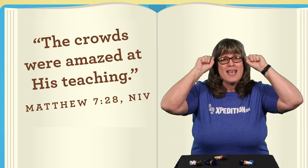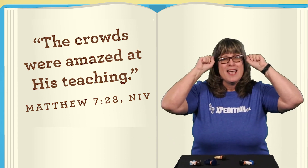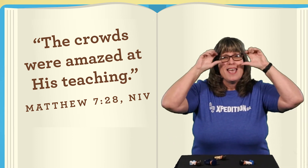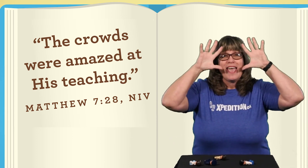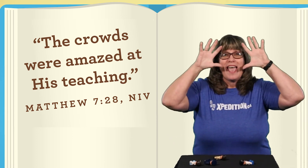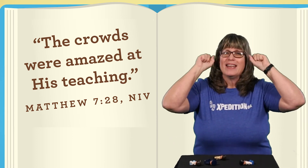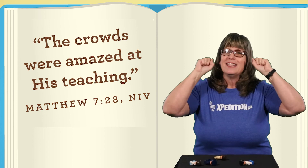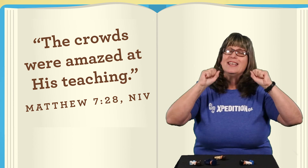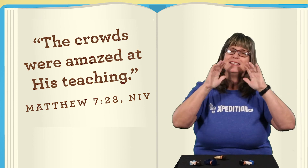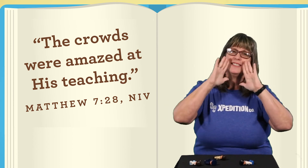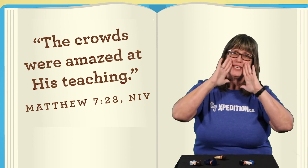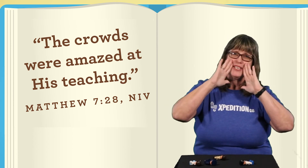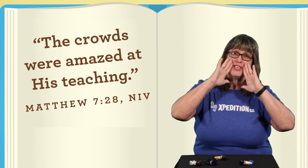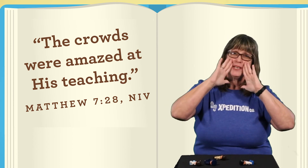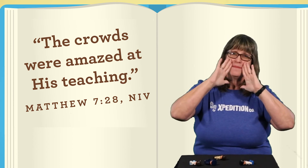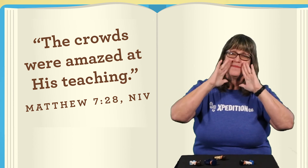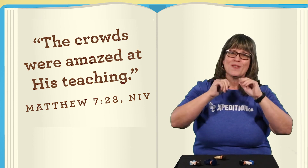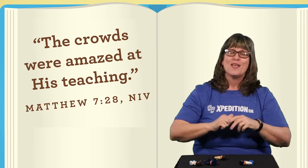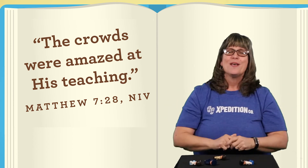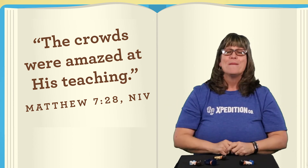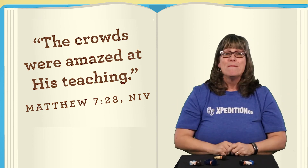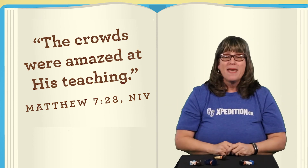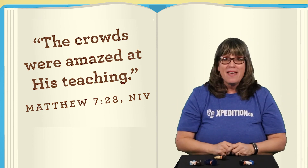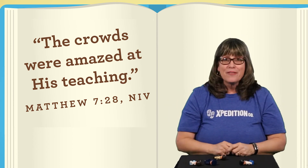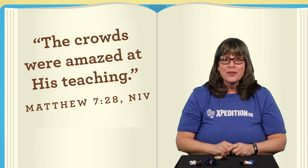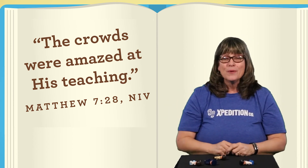amazed at his teaching.